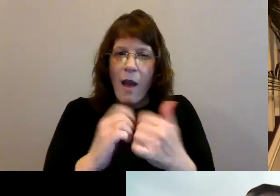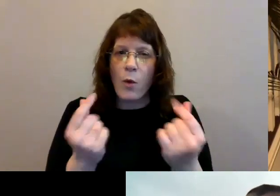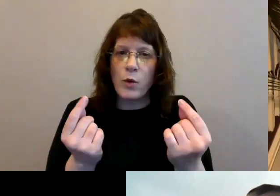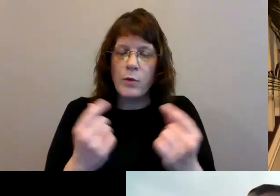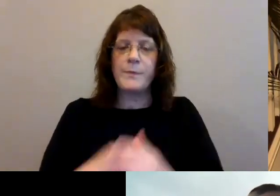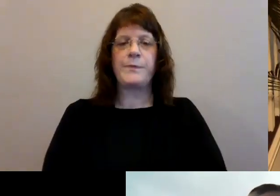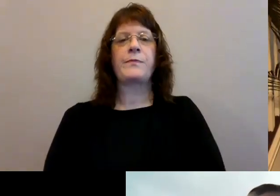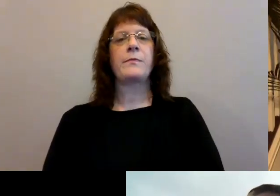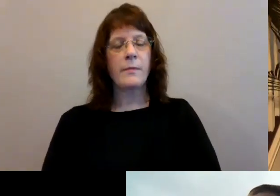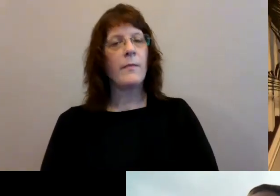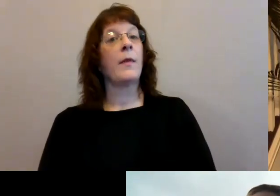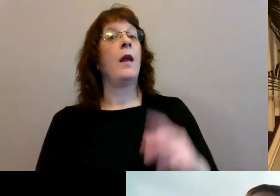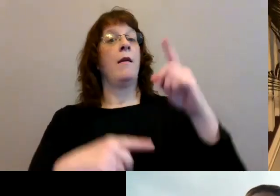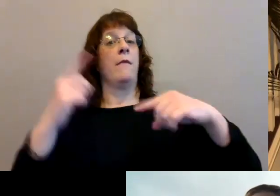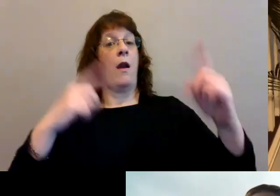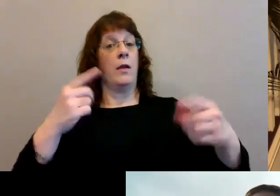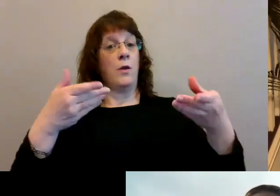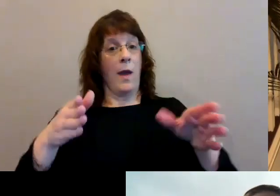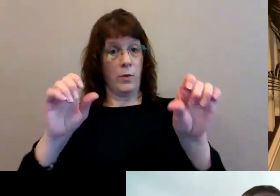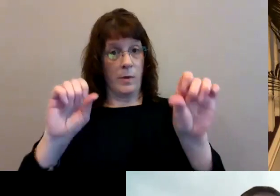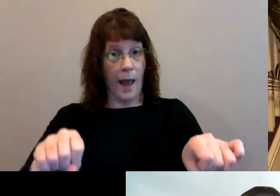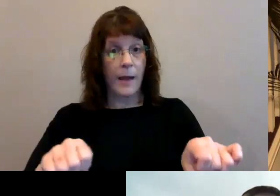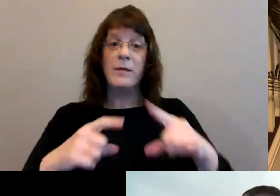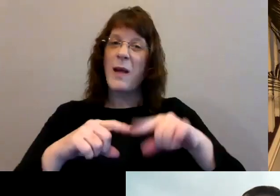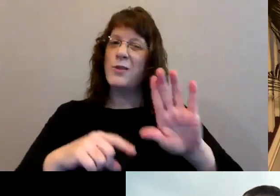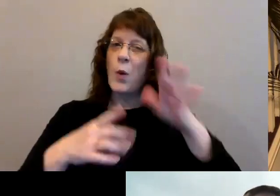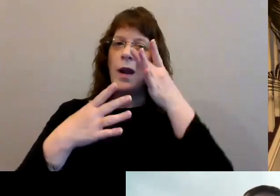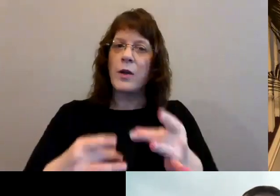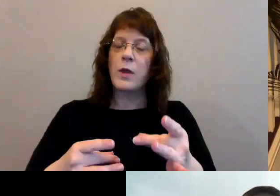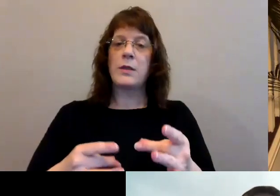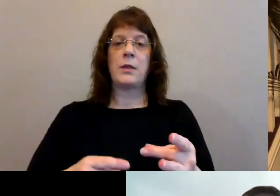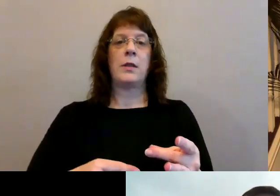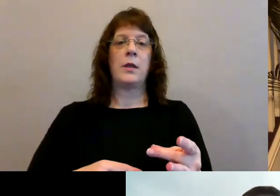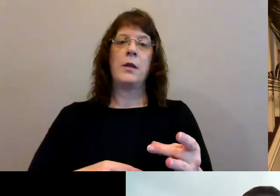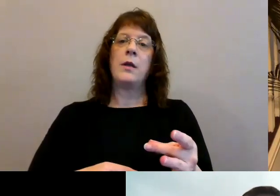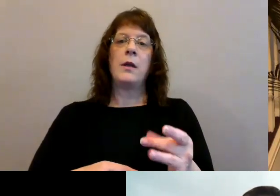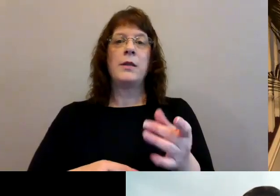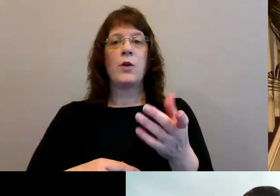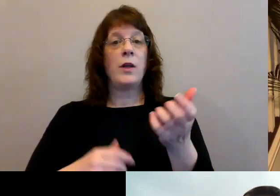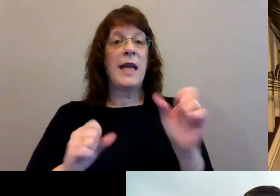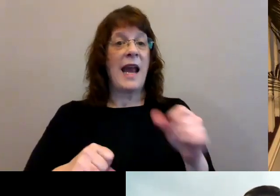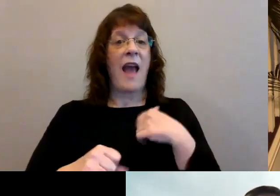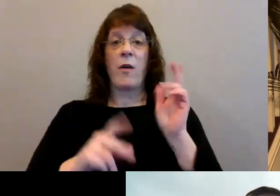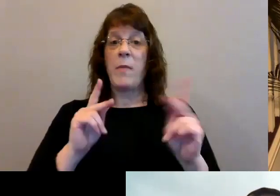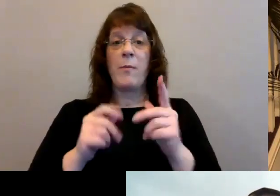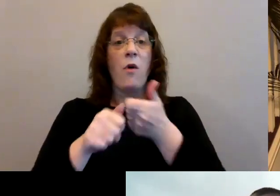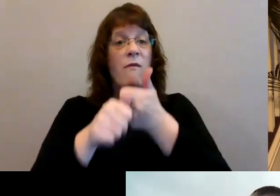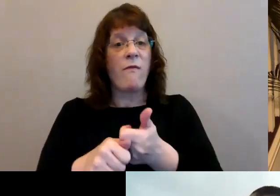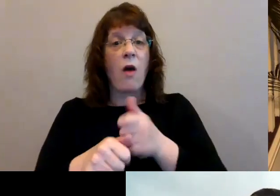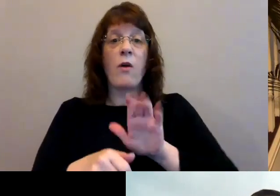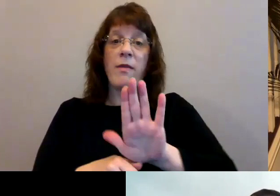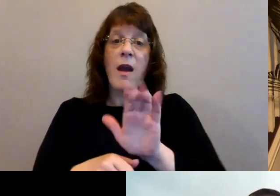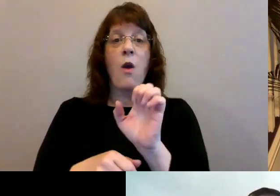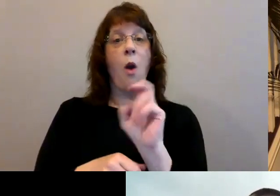There's various ways you can do this, and it depends on your interest. And I'm all for people following their own interests. Biodiversity is so huge, right? Like